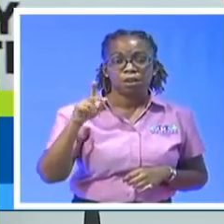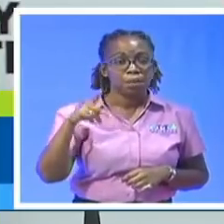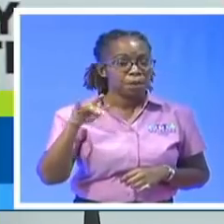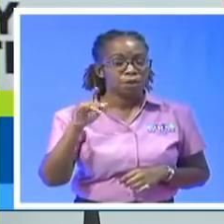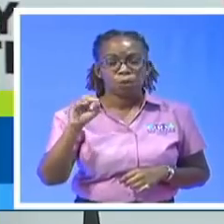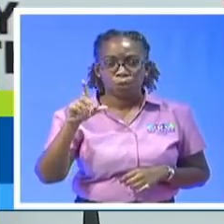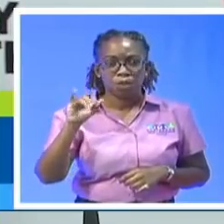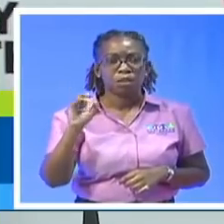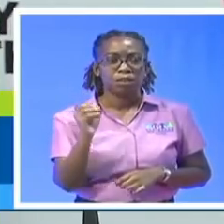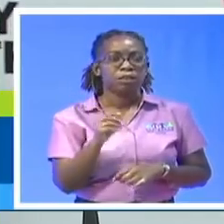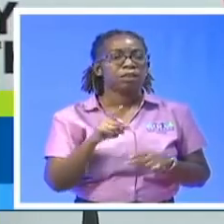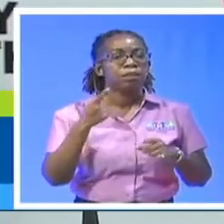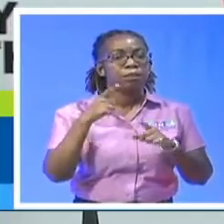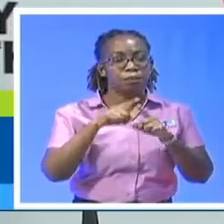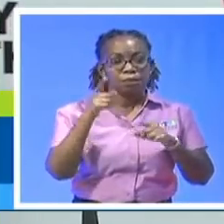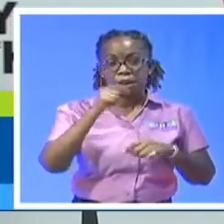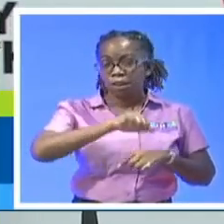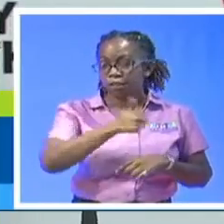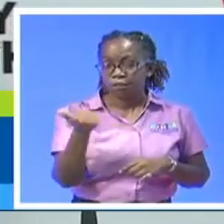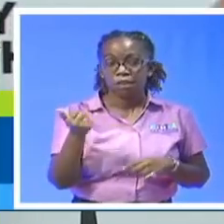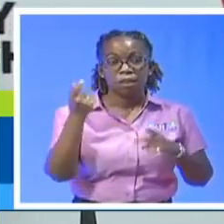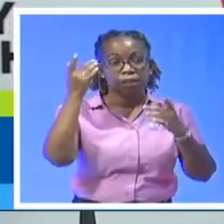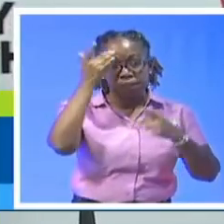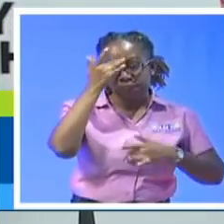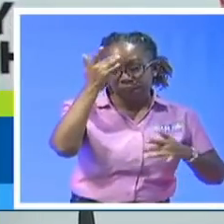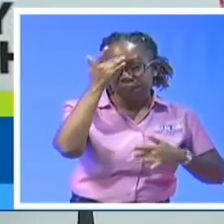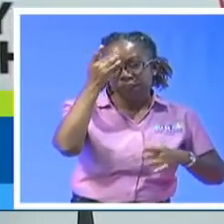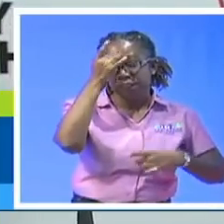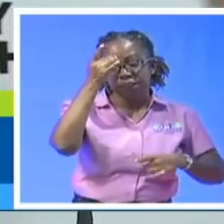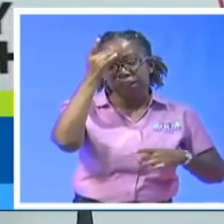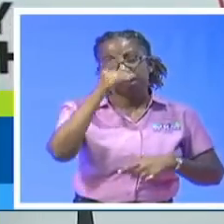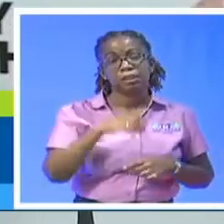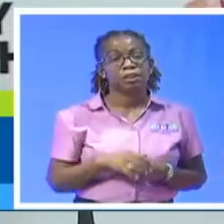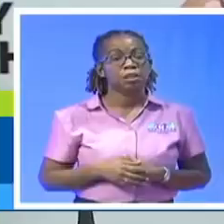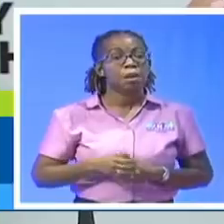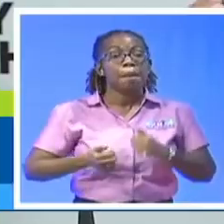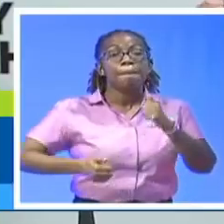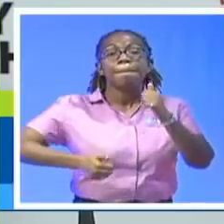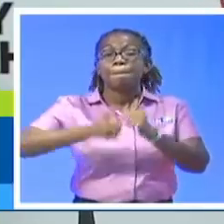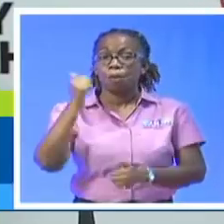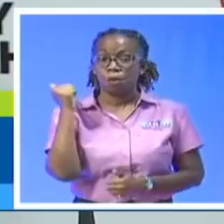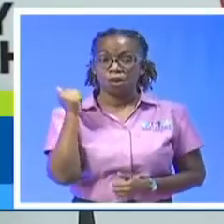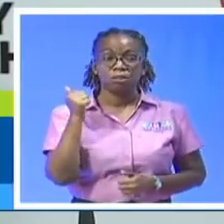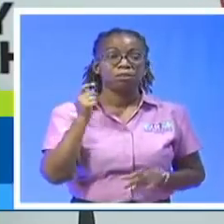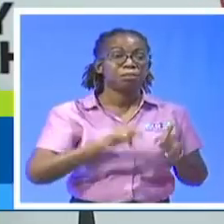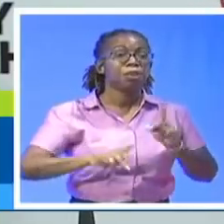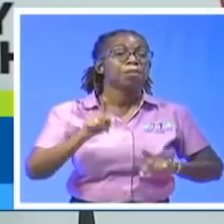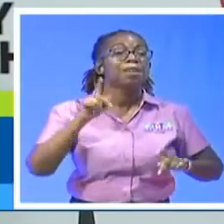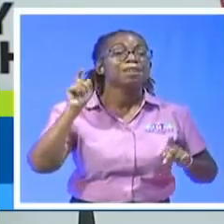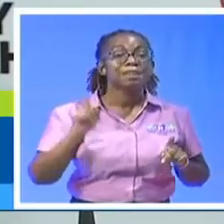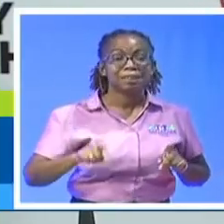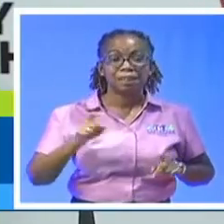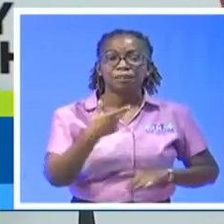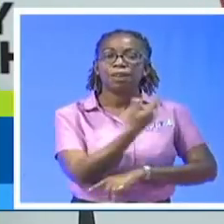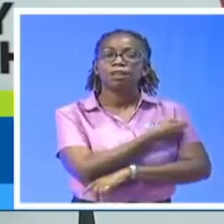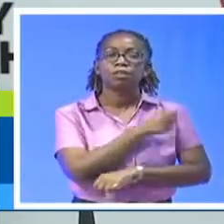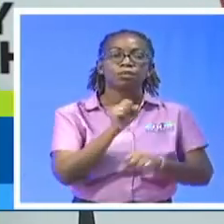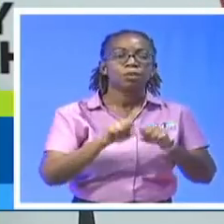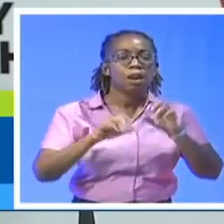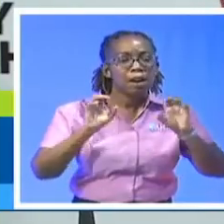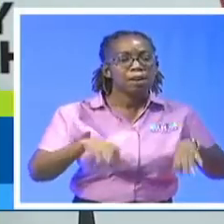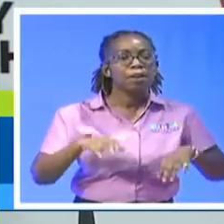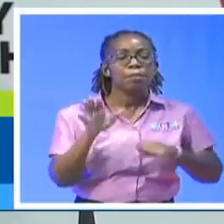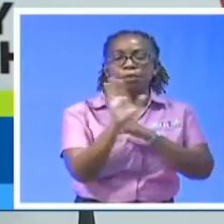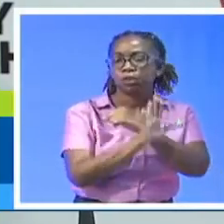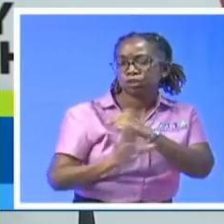for infectious diseases. That the herd needs to be vaccinated to protect those few members